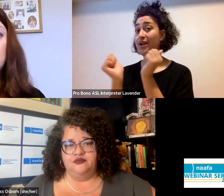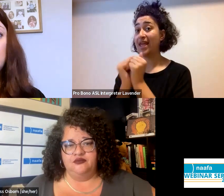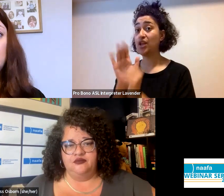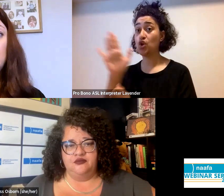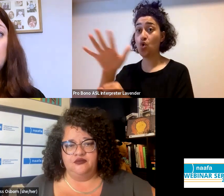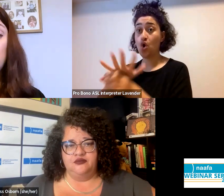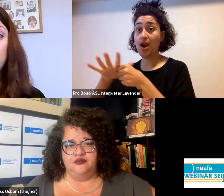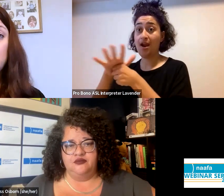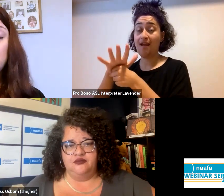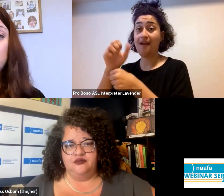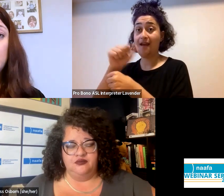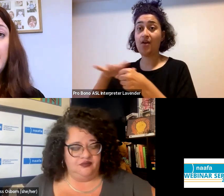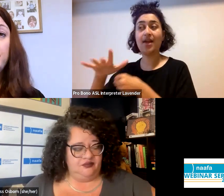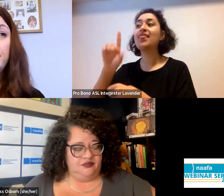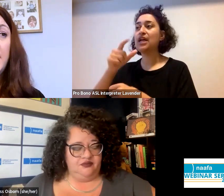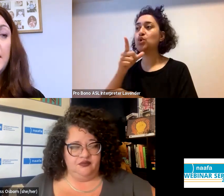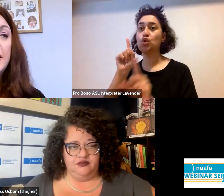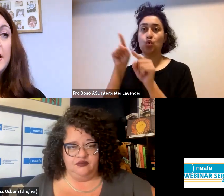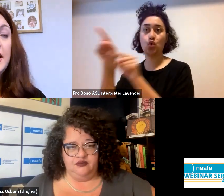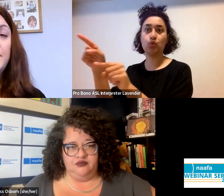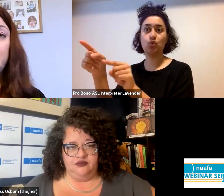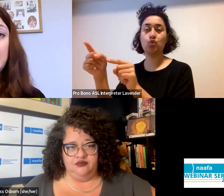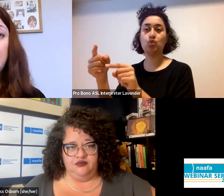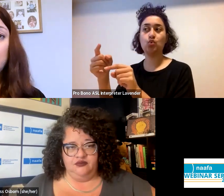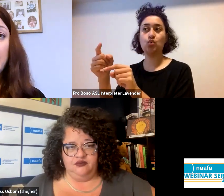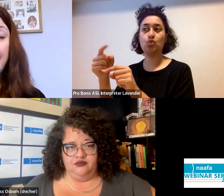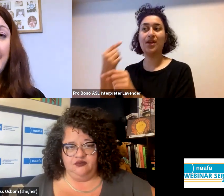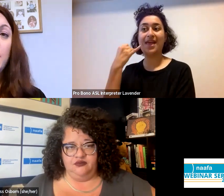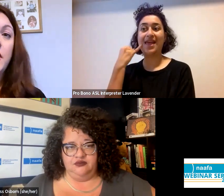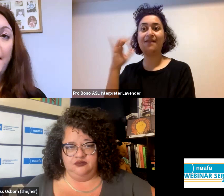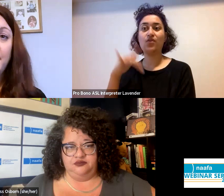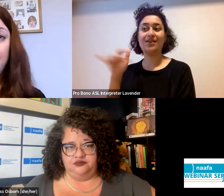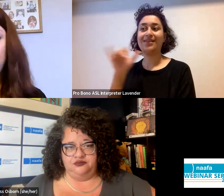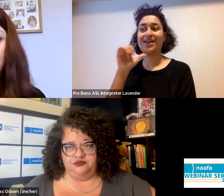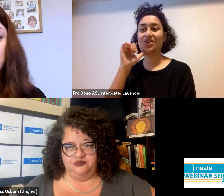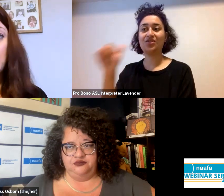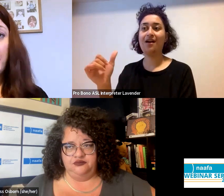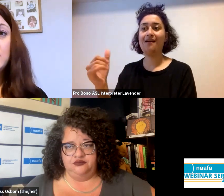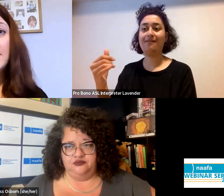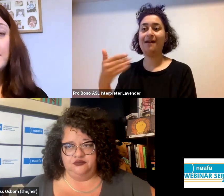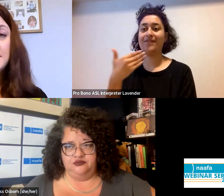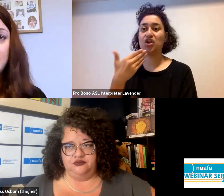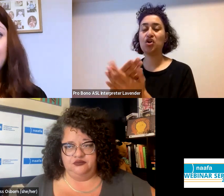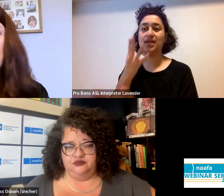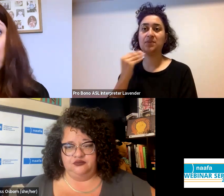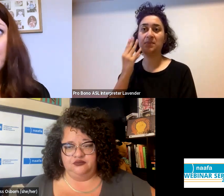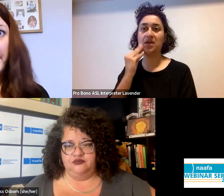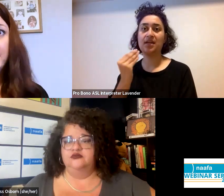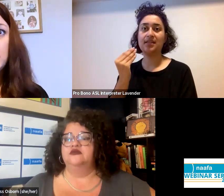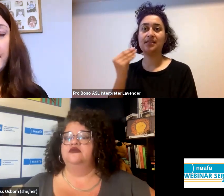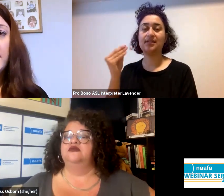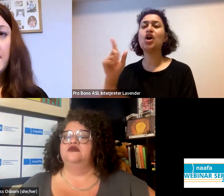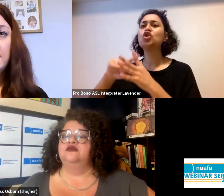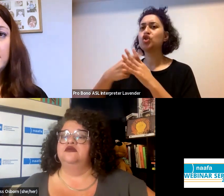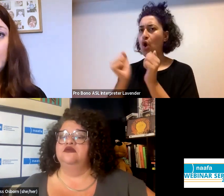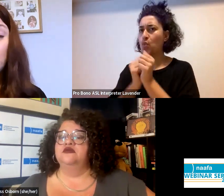usually who you would go to if you feel like you're not getting anywhere at the actual location. I would start with the